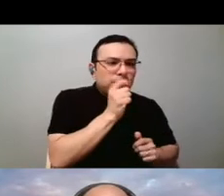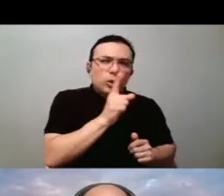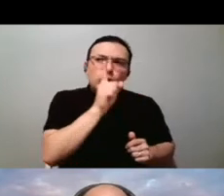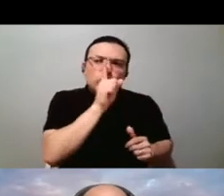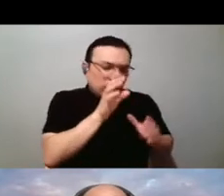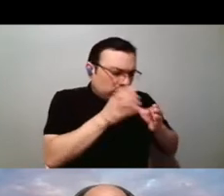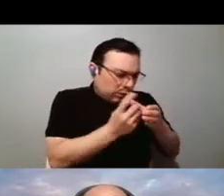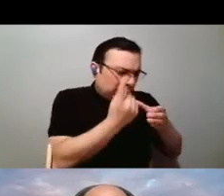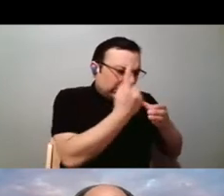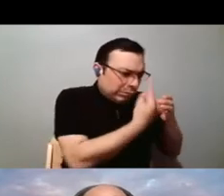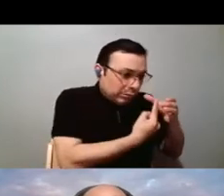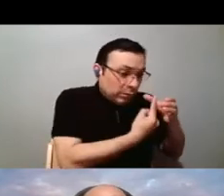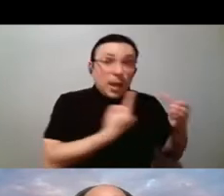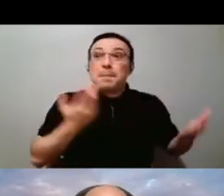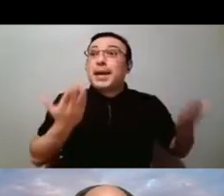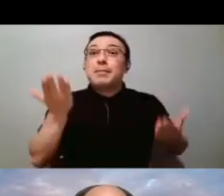almost unseeable?